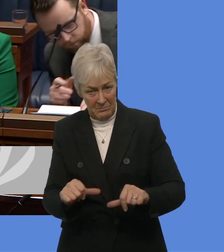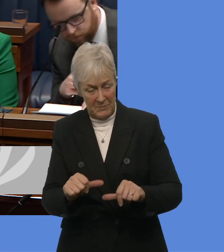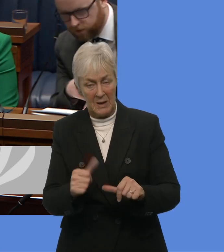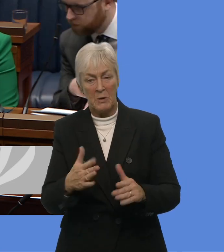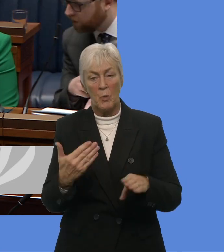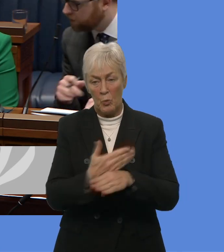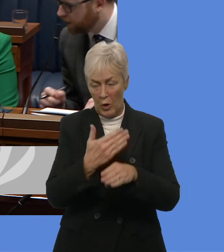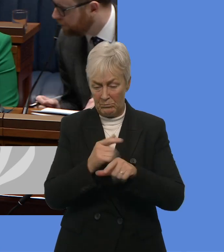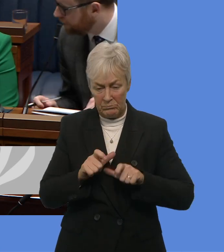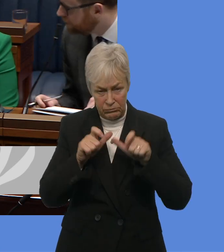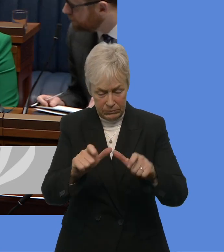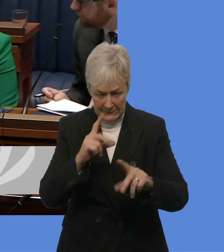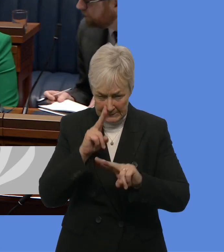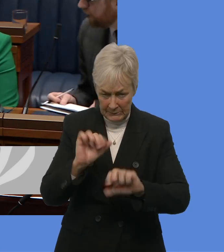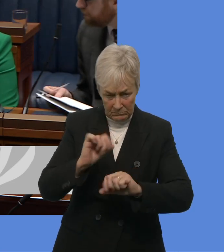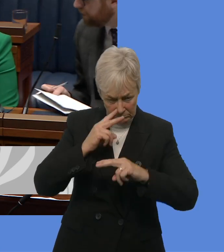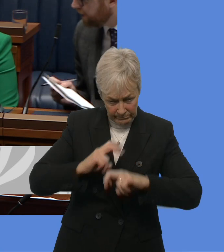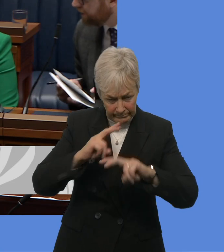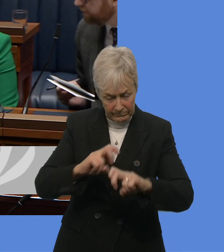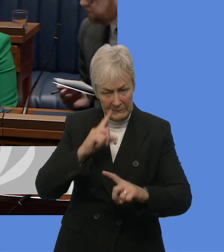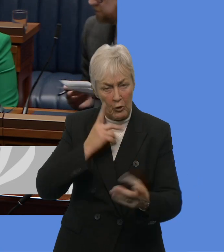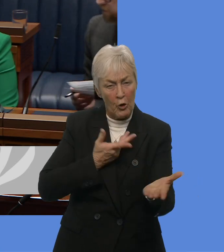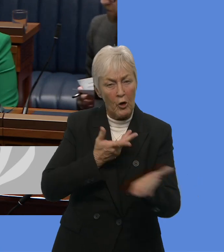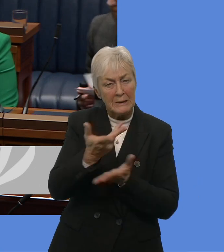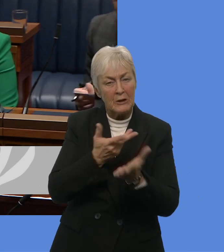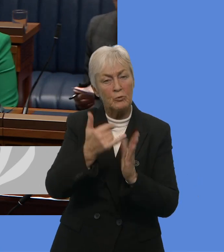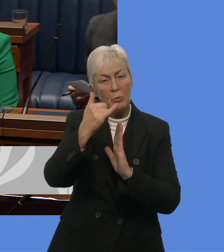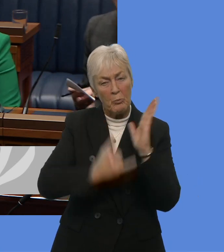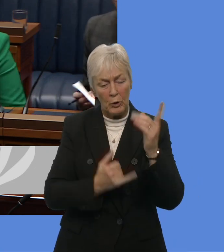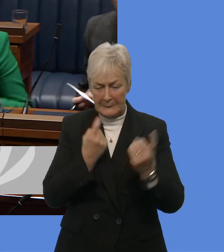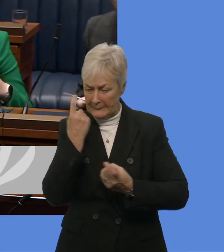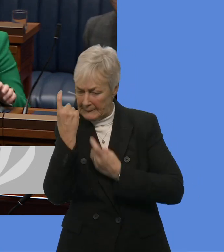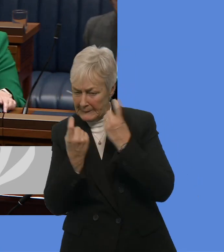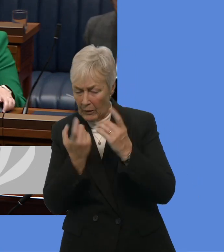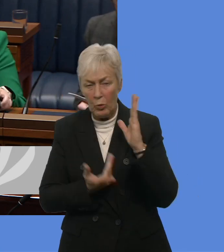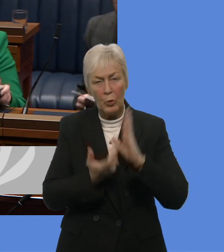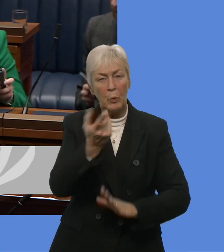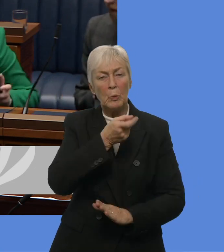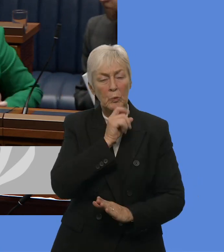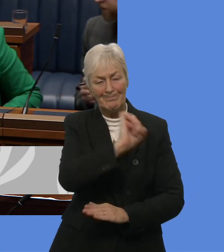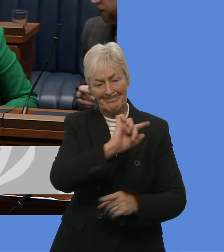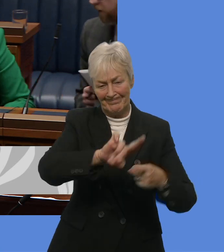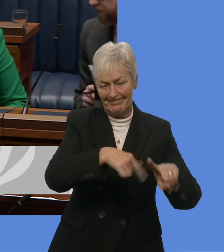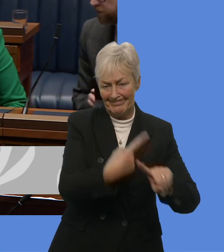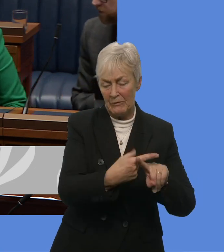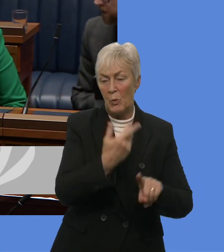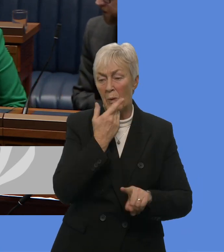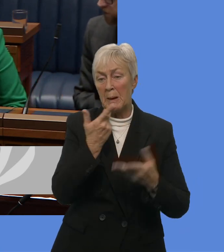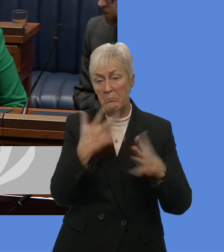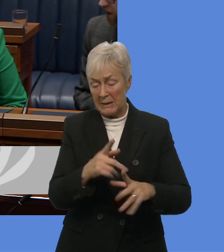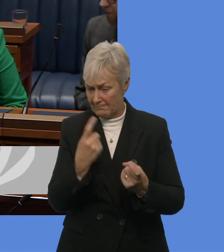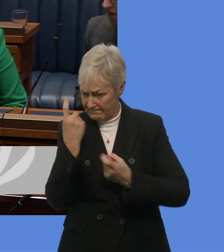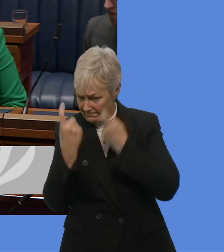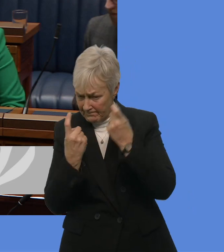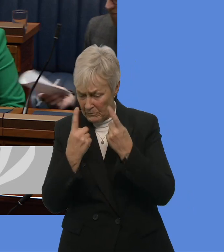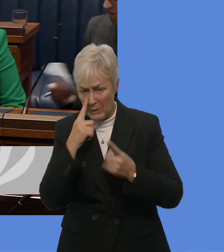to analyse all responses received and produce a consultation report for consideration by the Executive. Once this has been considered, we will finalise